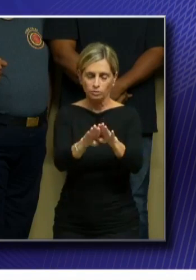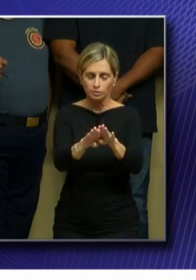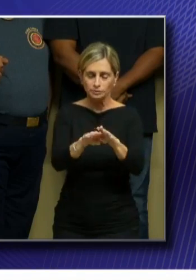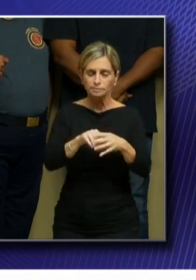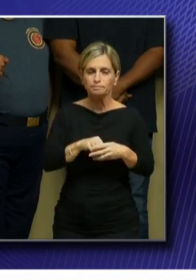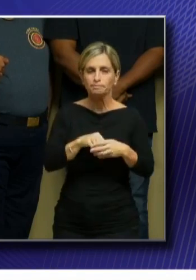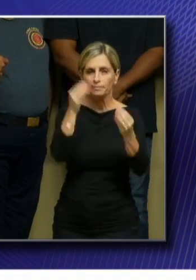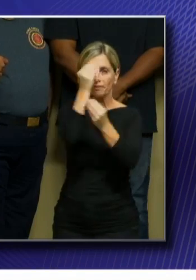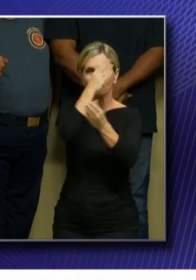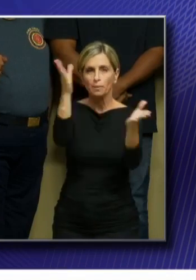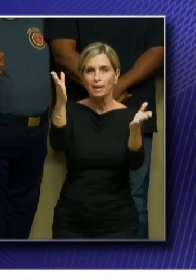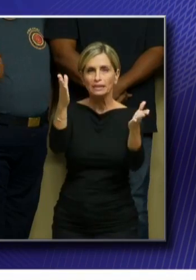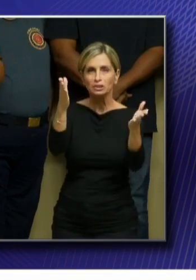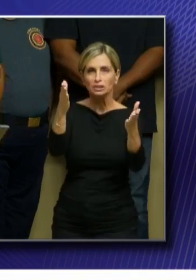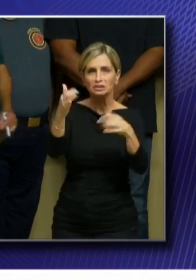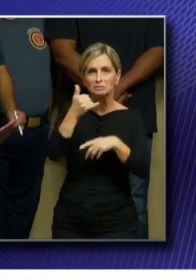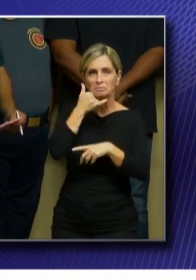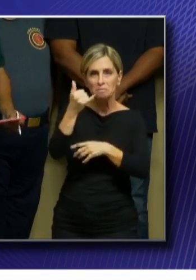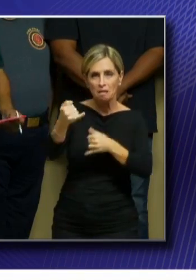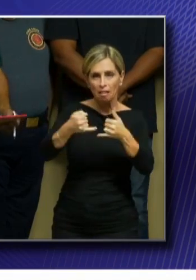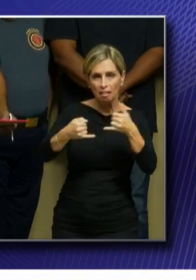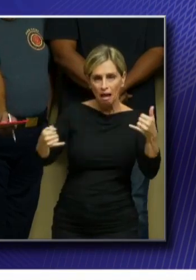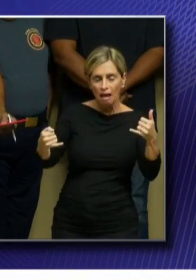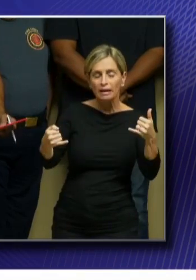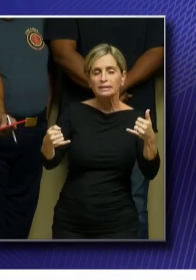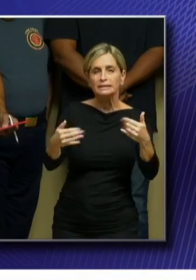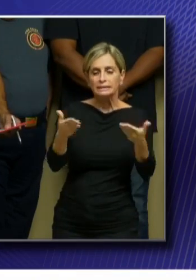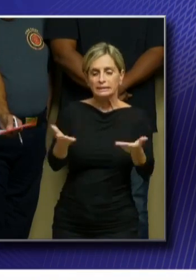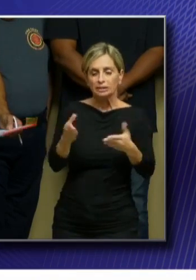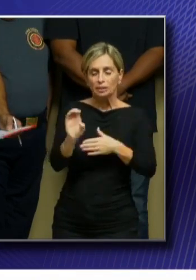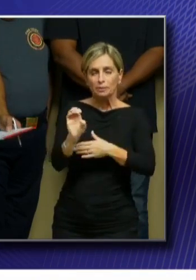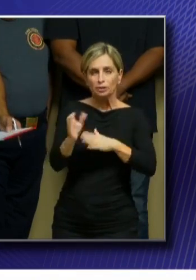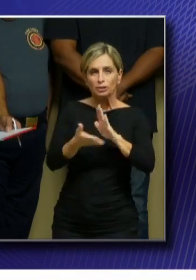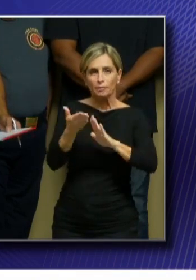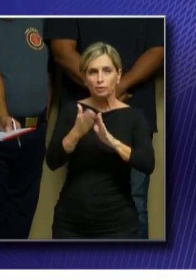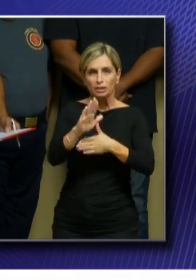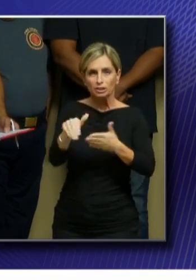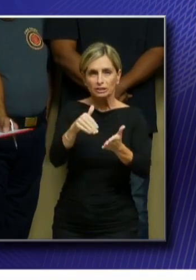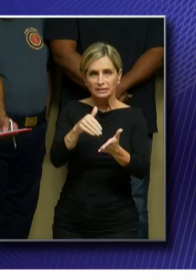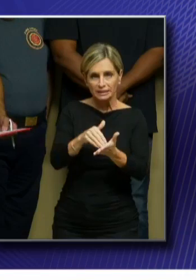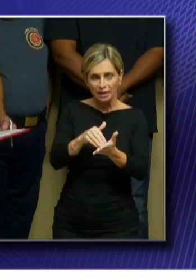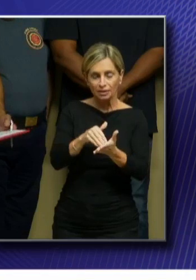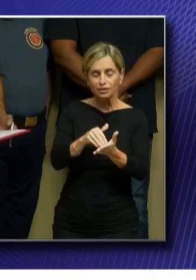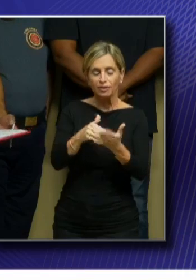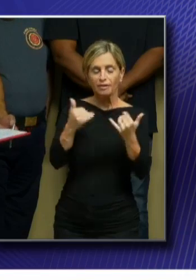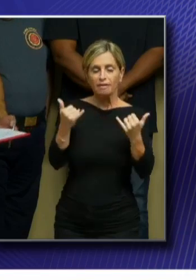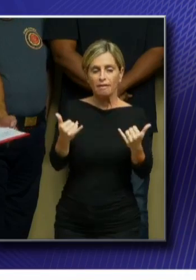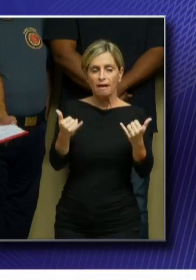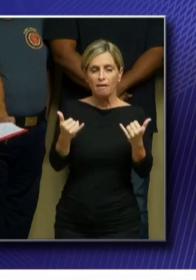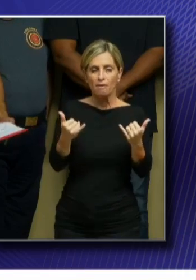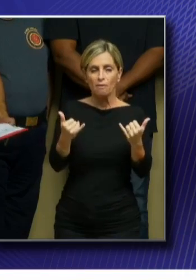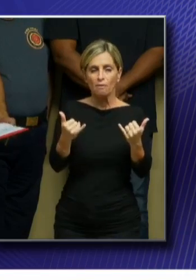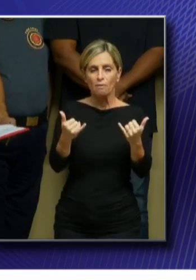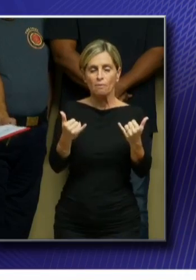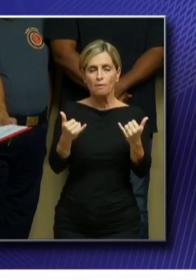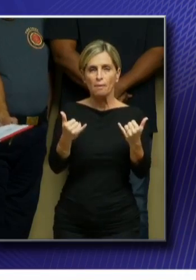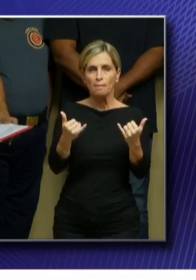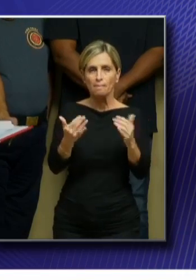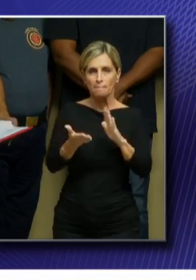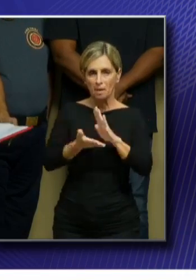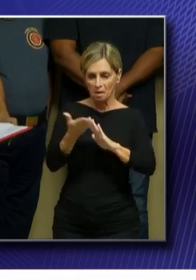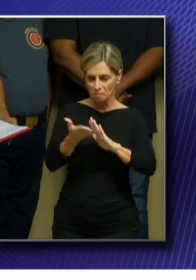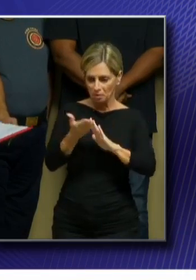Information lines. St. Lucie County's information lines here at the Emergency Operations Center are currently in